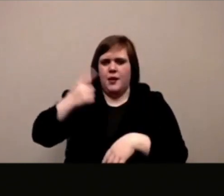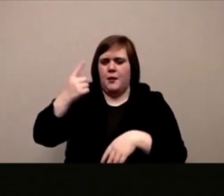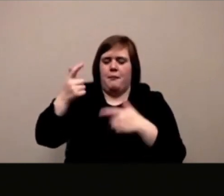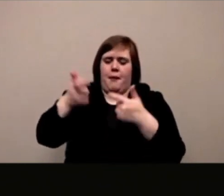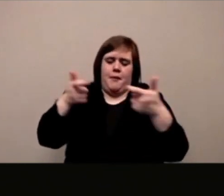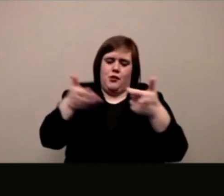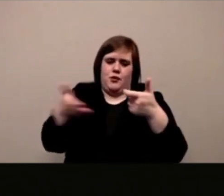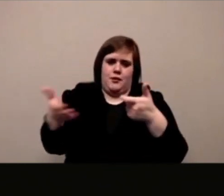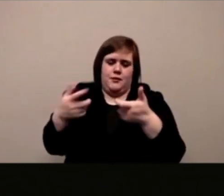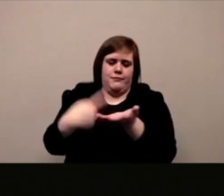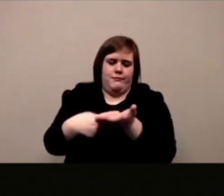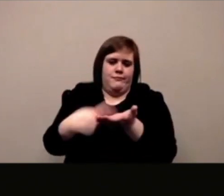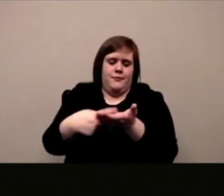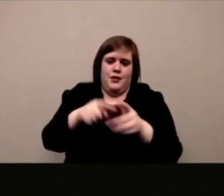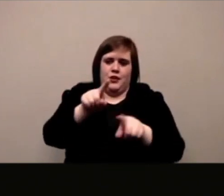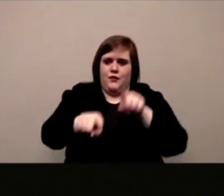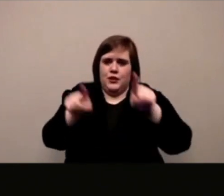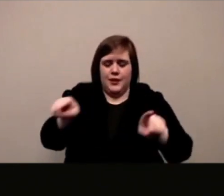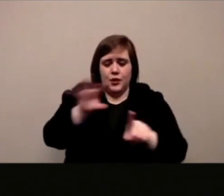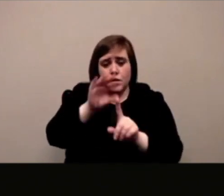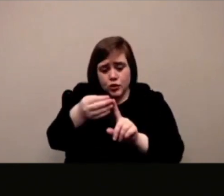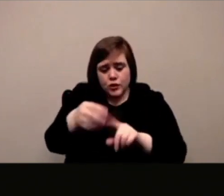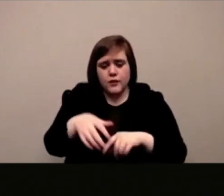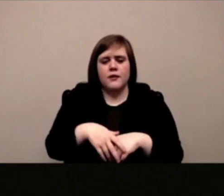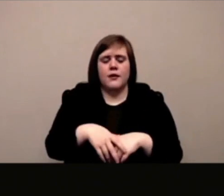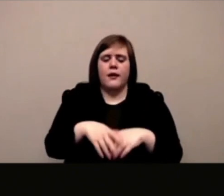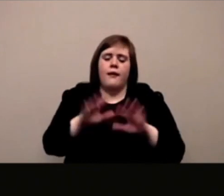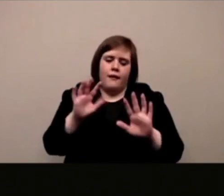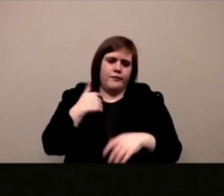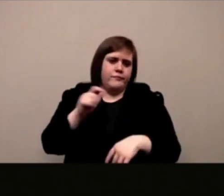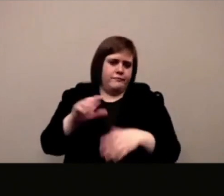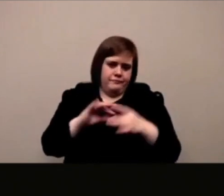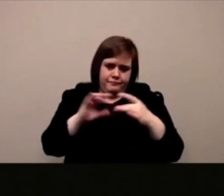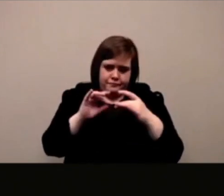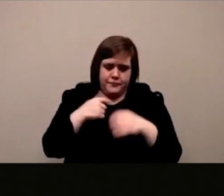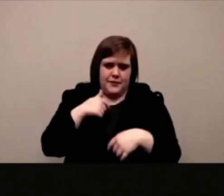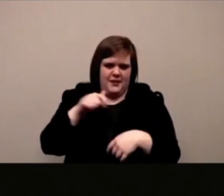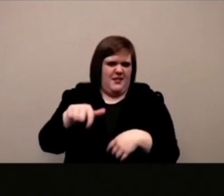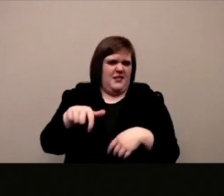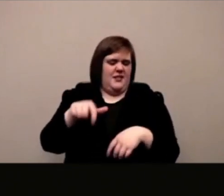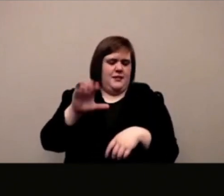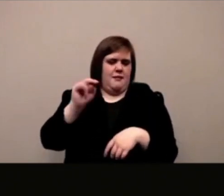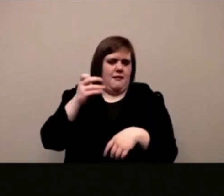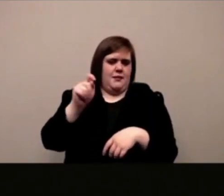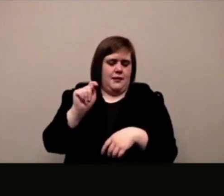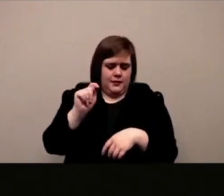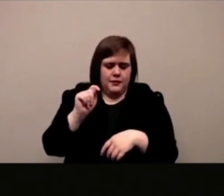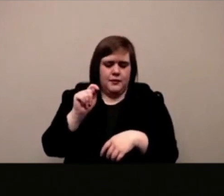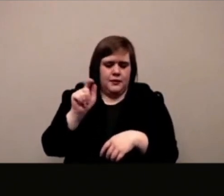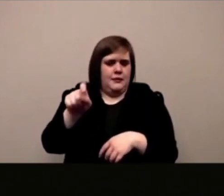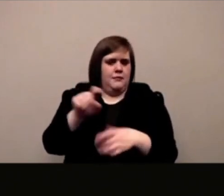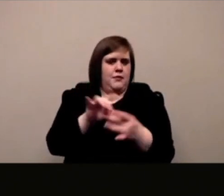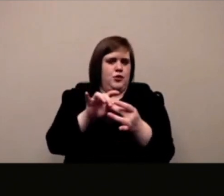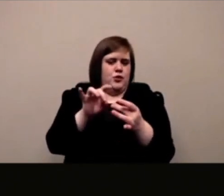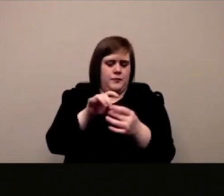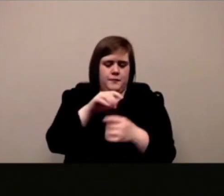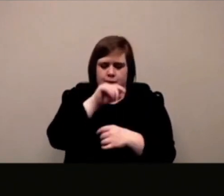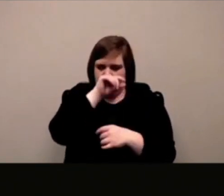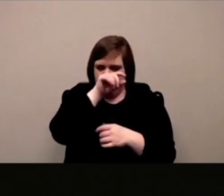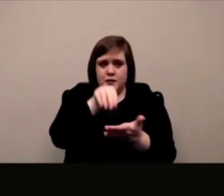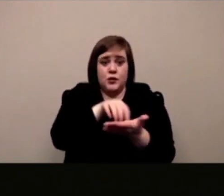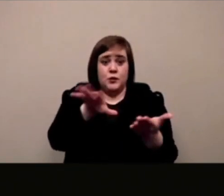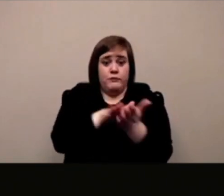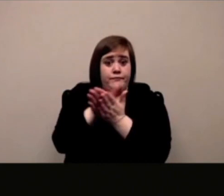little bit about diversity and culture. And I'd be remiss if I didn't kind of bring it up in this context, because obviously student